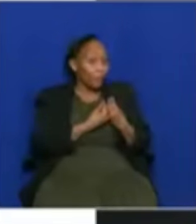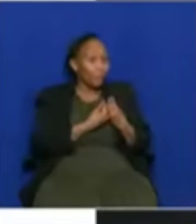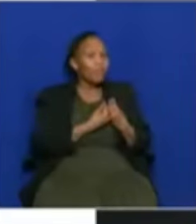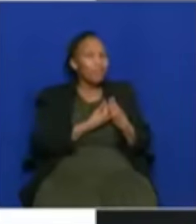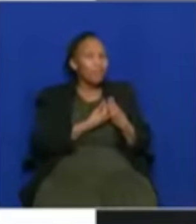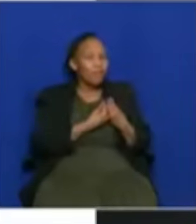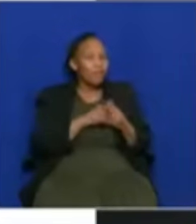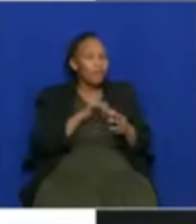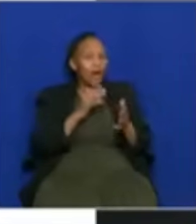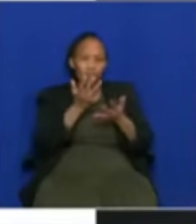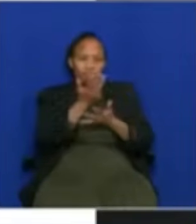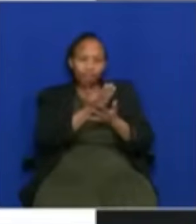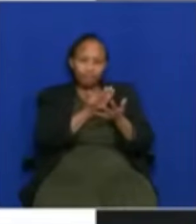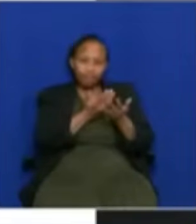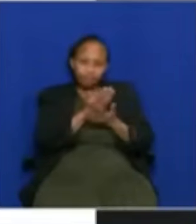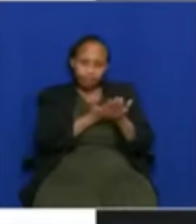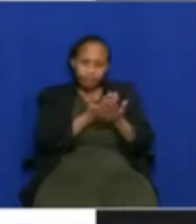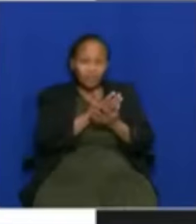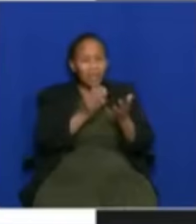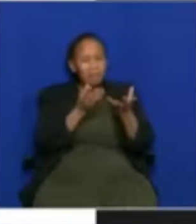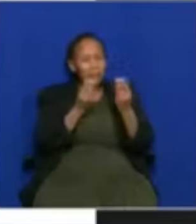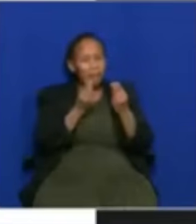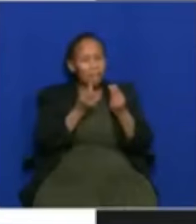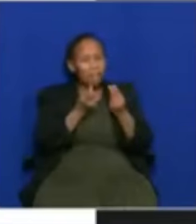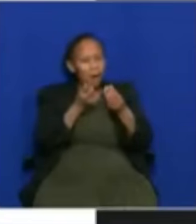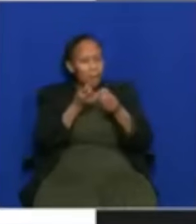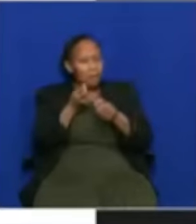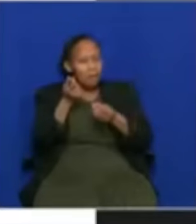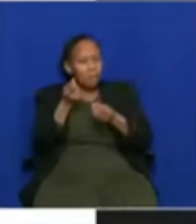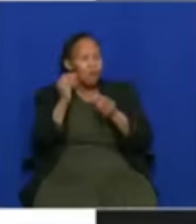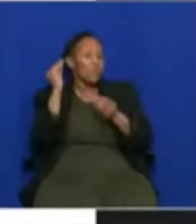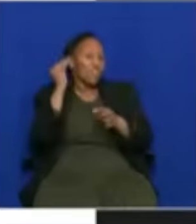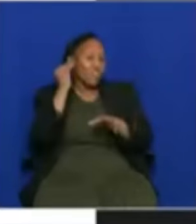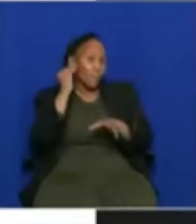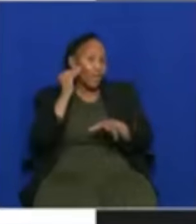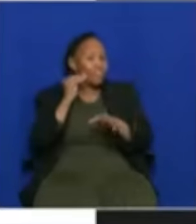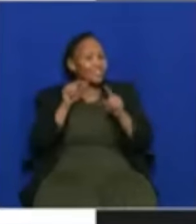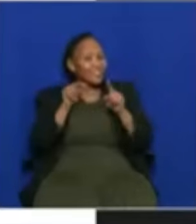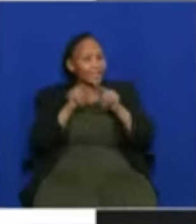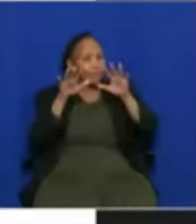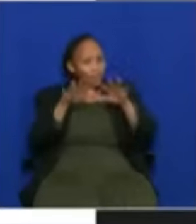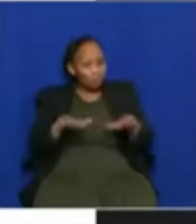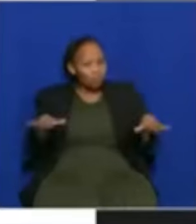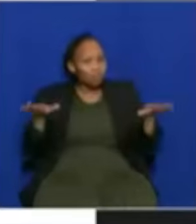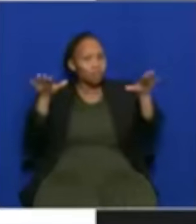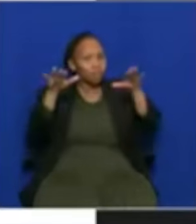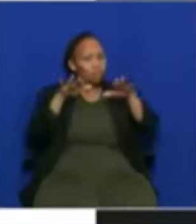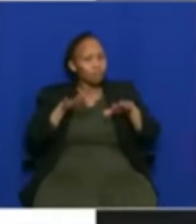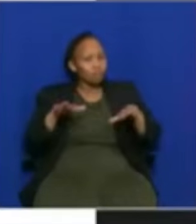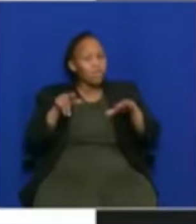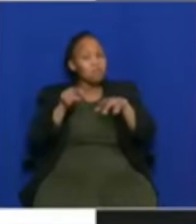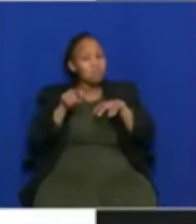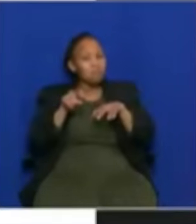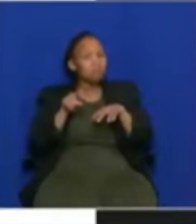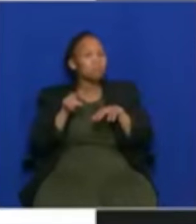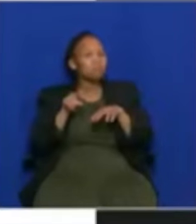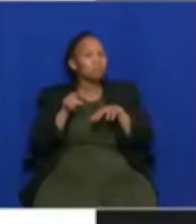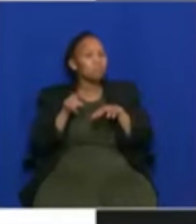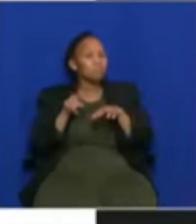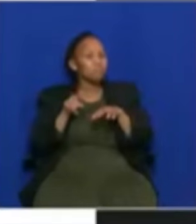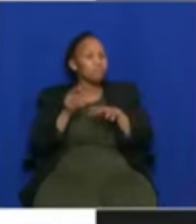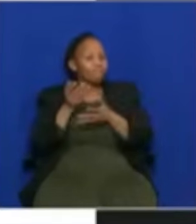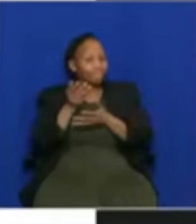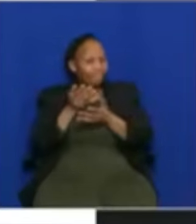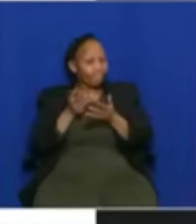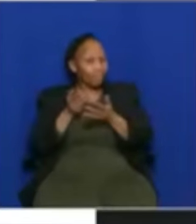pieces of information, so from the environment itself. But the person that came up with Mukwele and the details